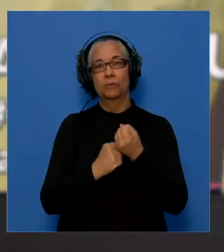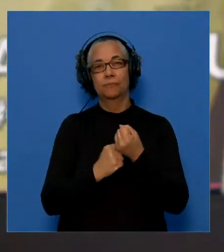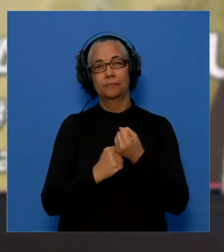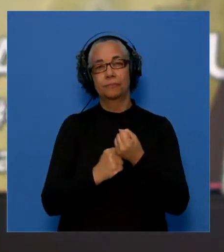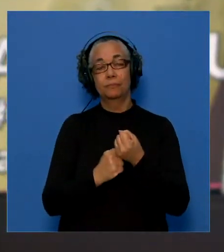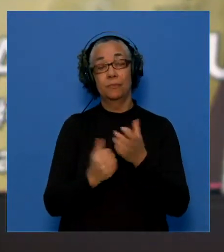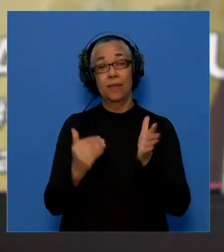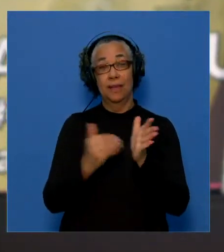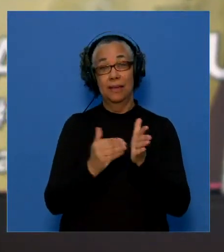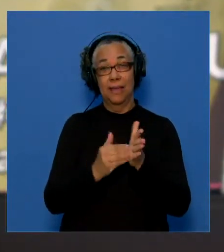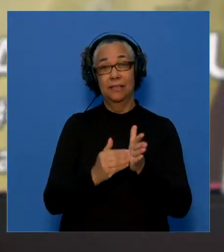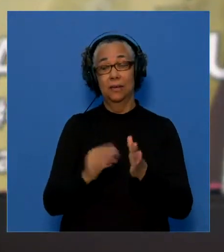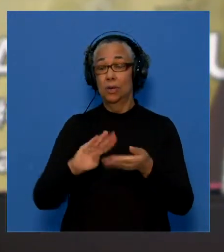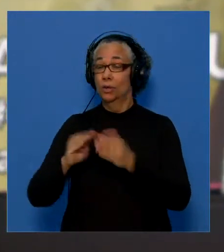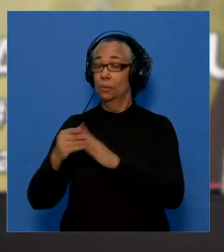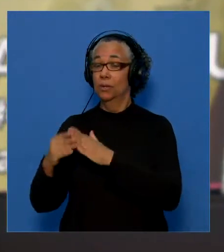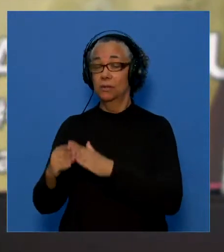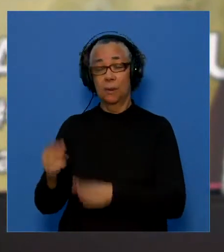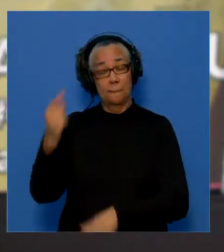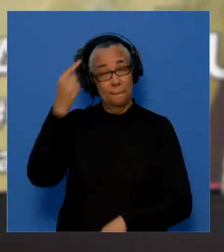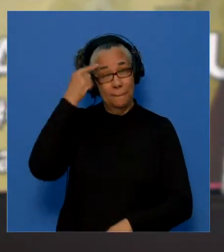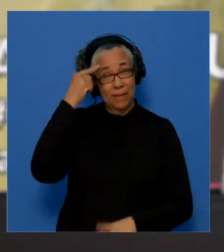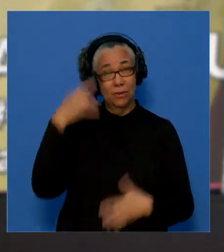Community Mental Wellbeing Hotline at